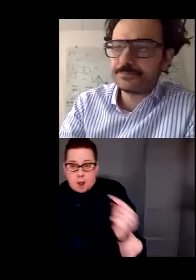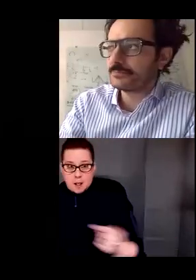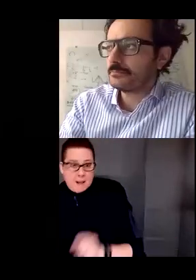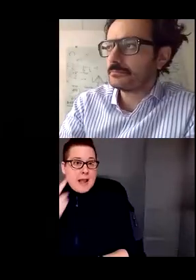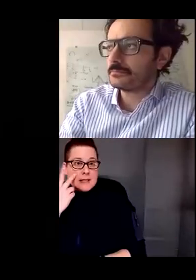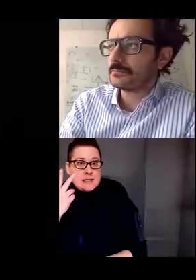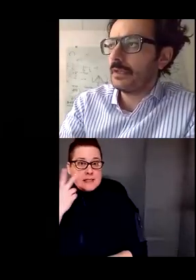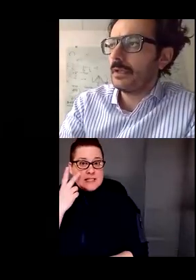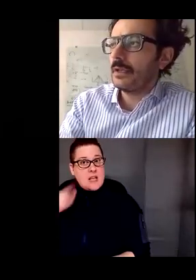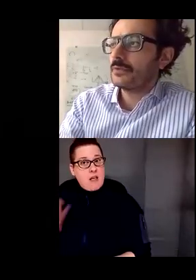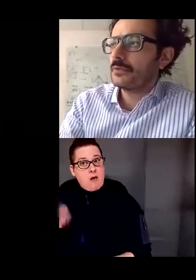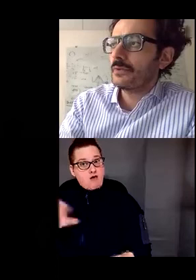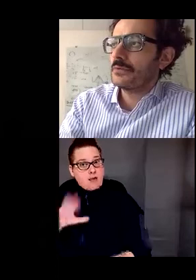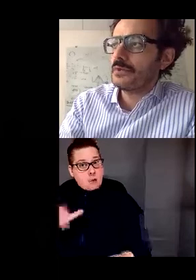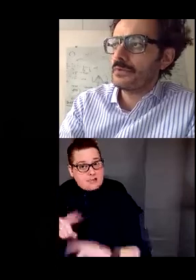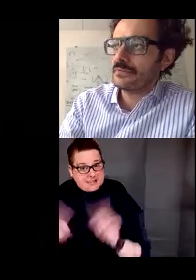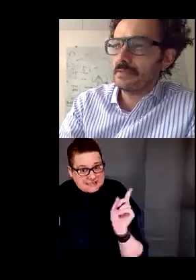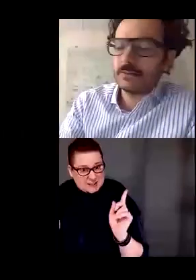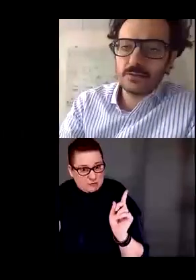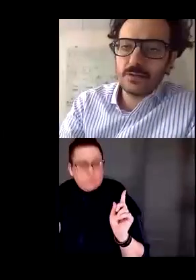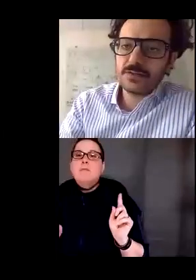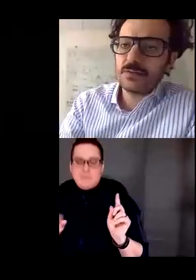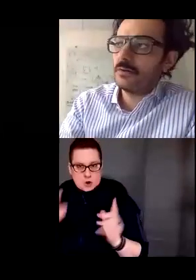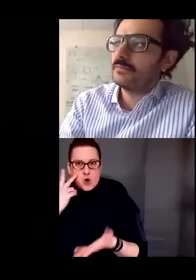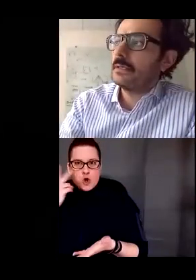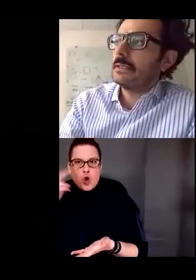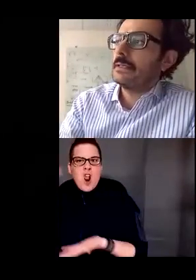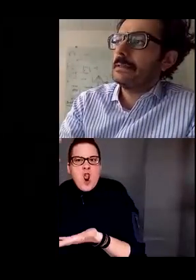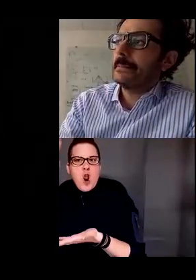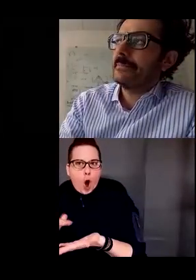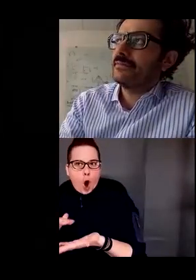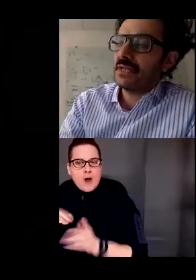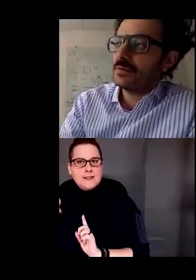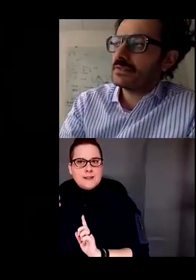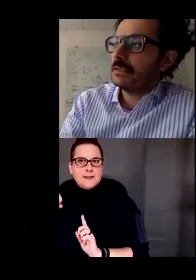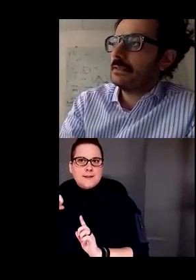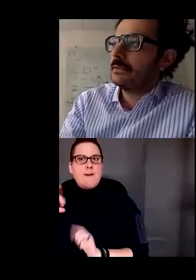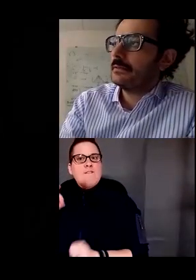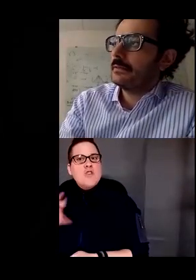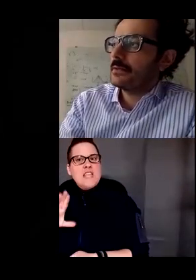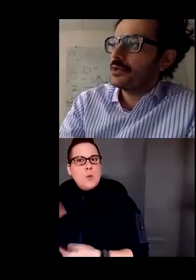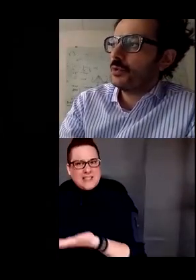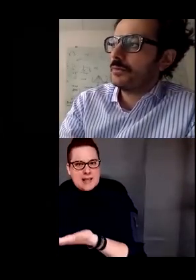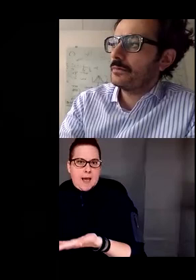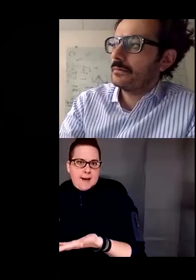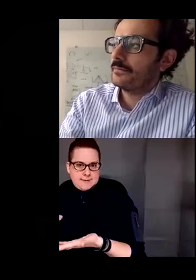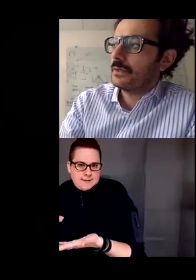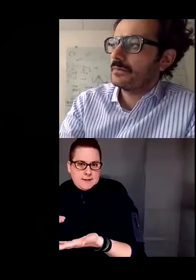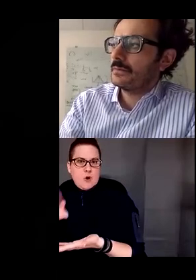changed. So we found loss of signal or loss of frequency in the